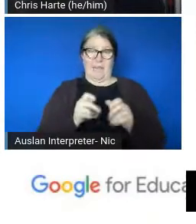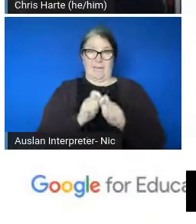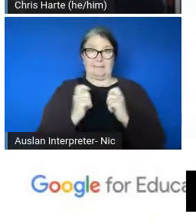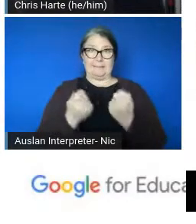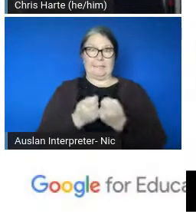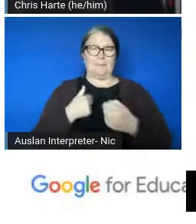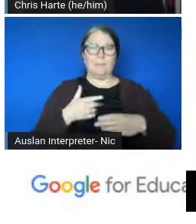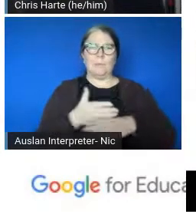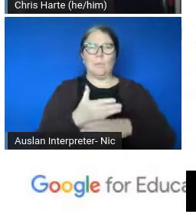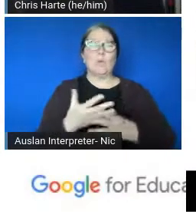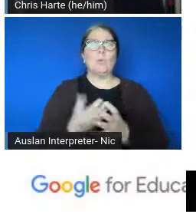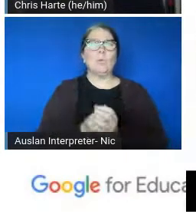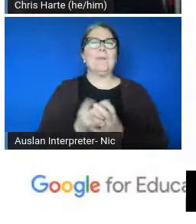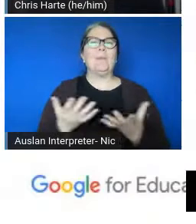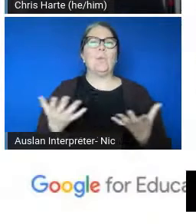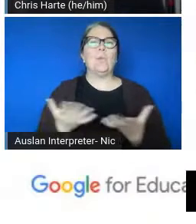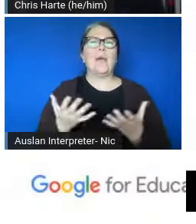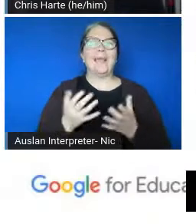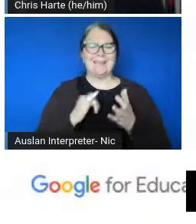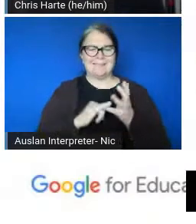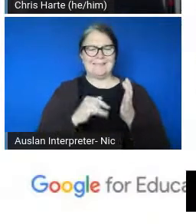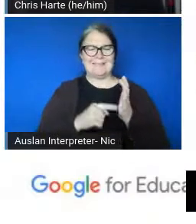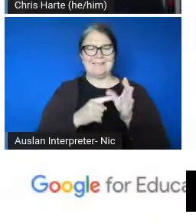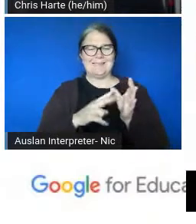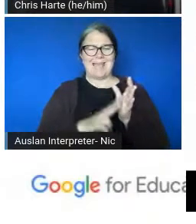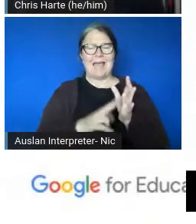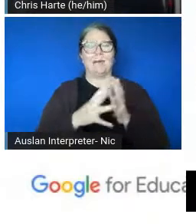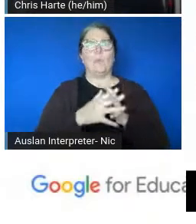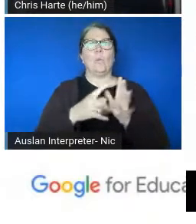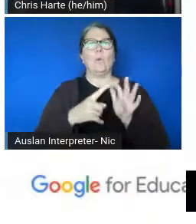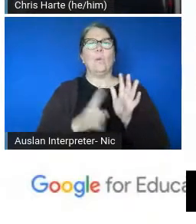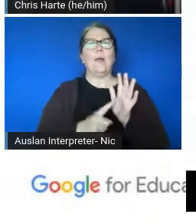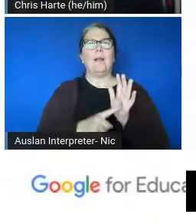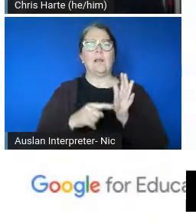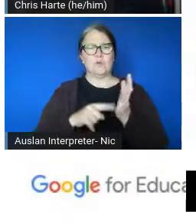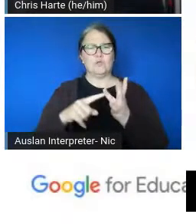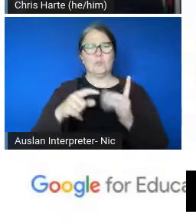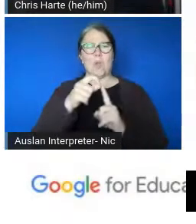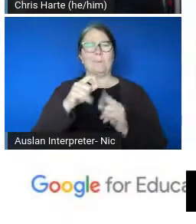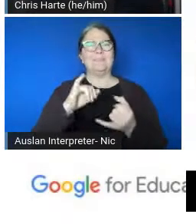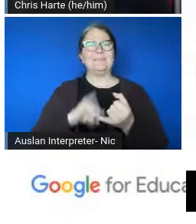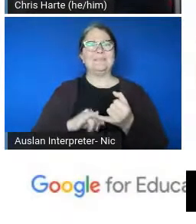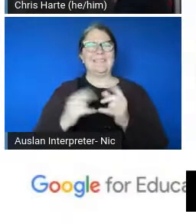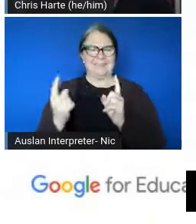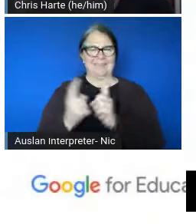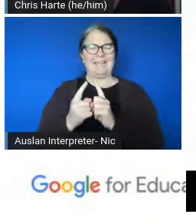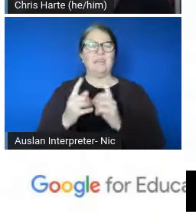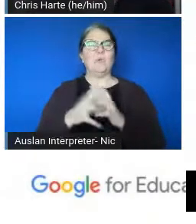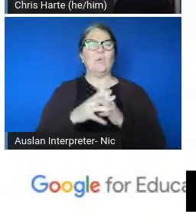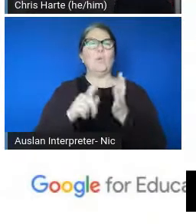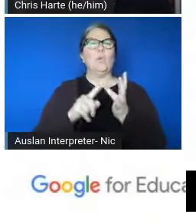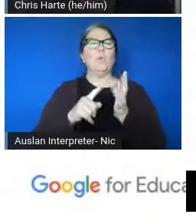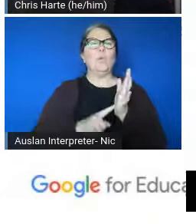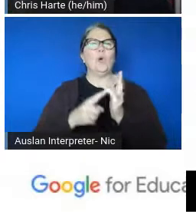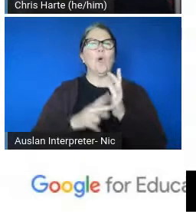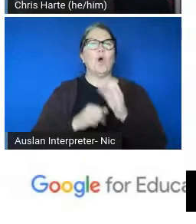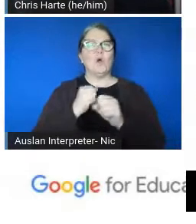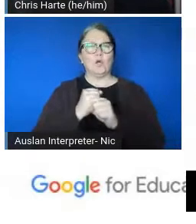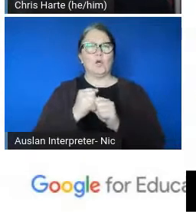in Stanwell Tops, I think that's near Wollongong. Yeah, I think that's where it was.